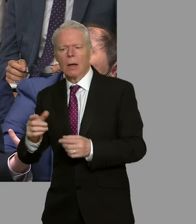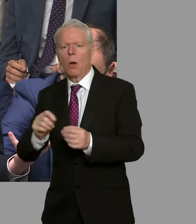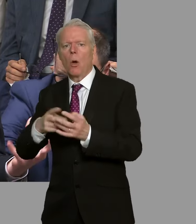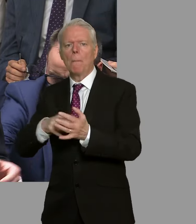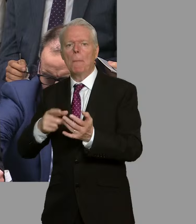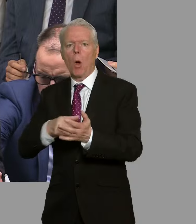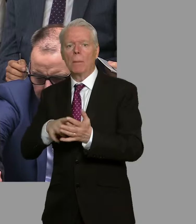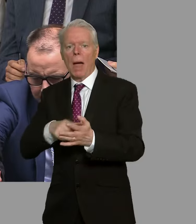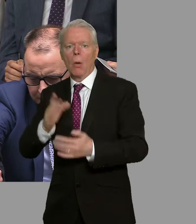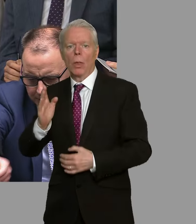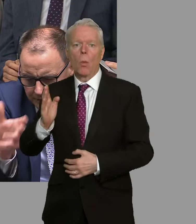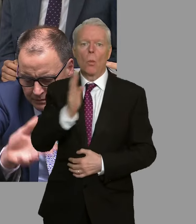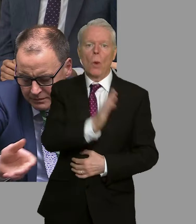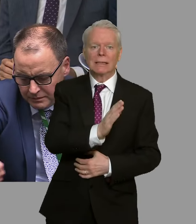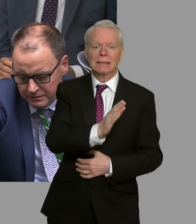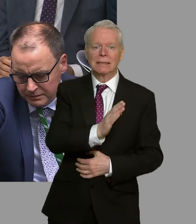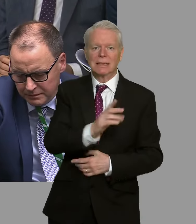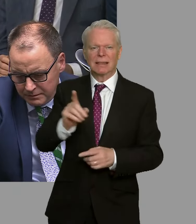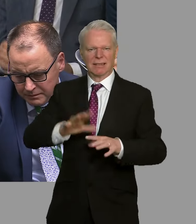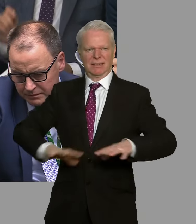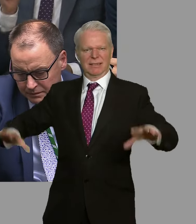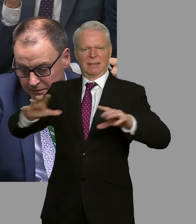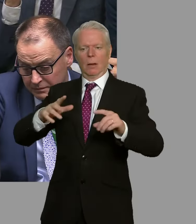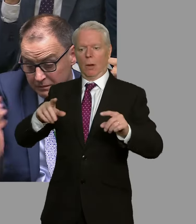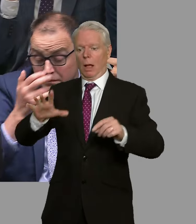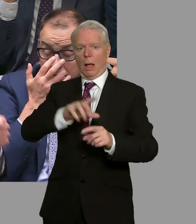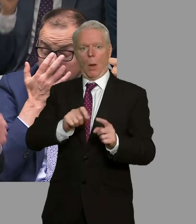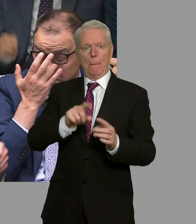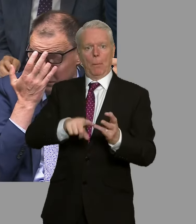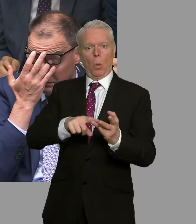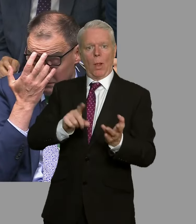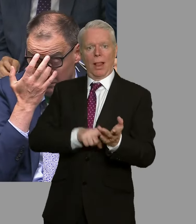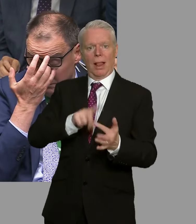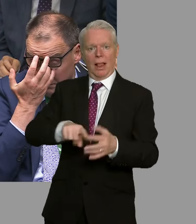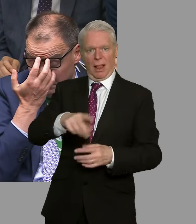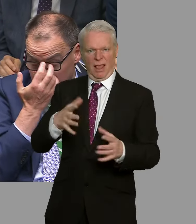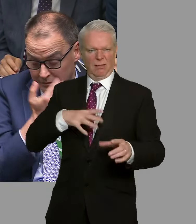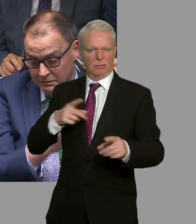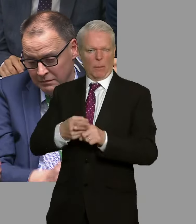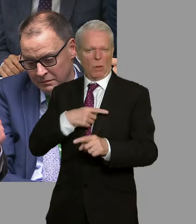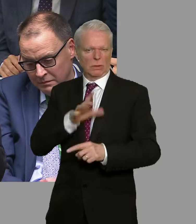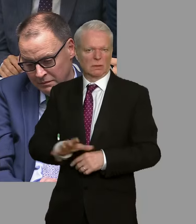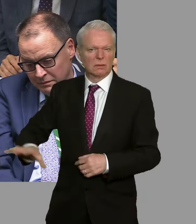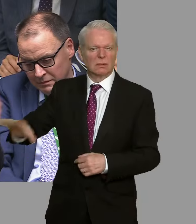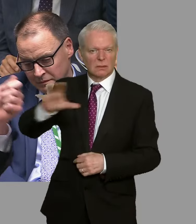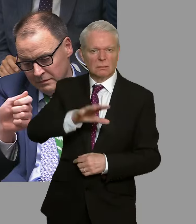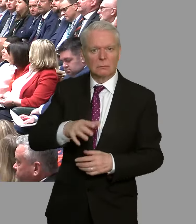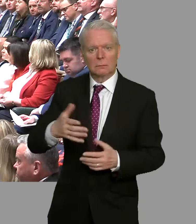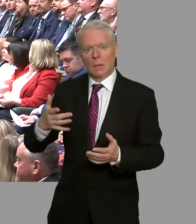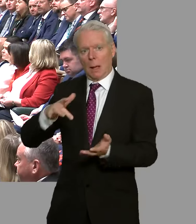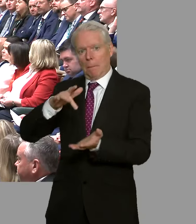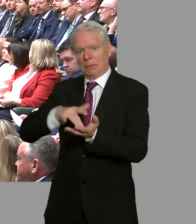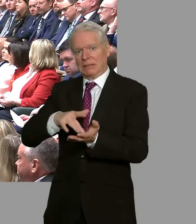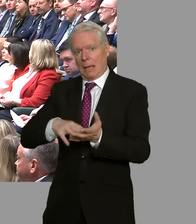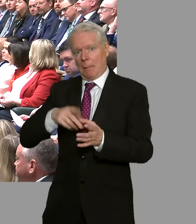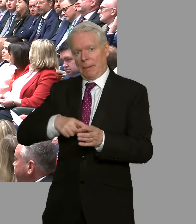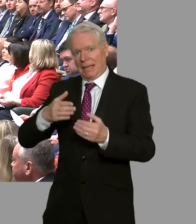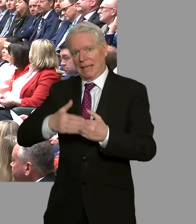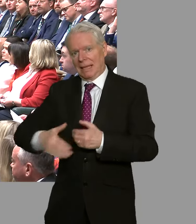be potentially swimming in pollution or sewage. With this in mind, will the Prime Minister work with me and my